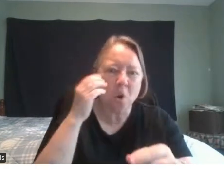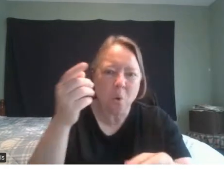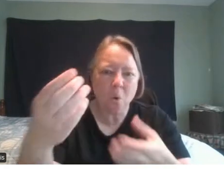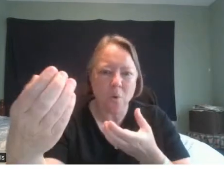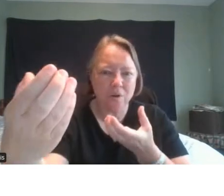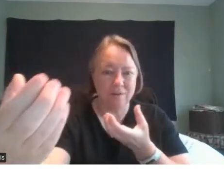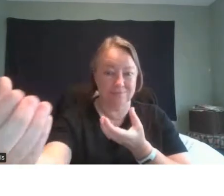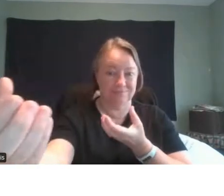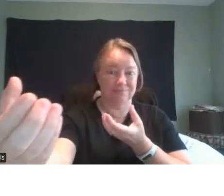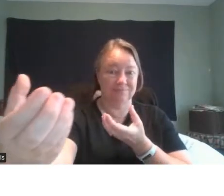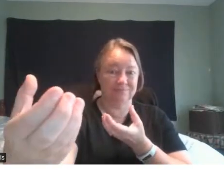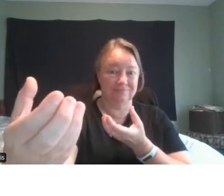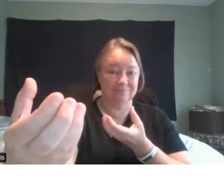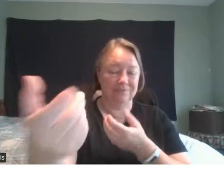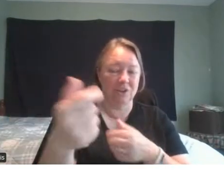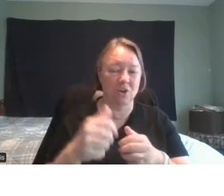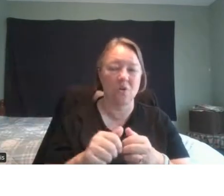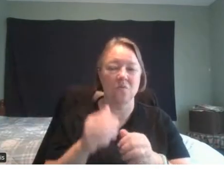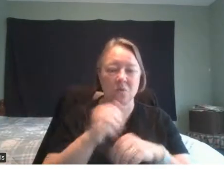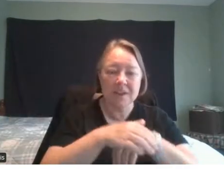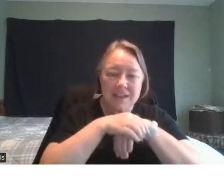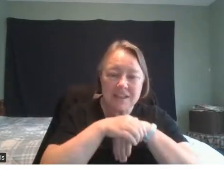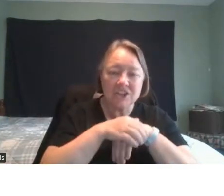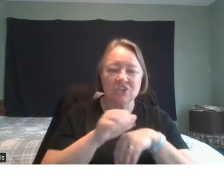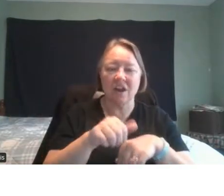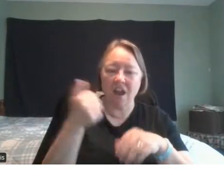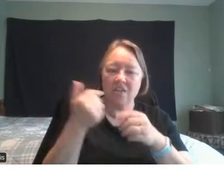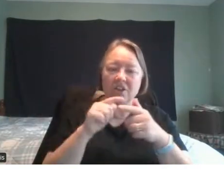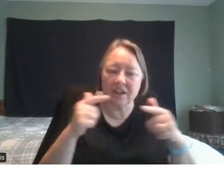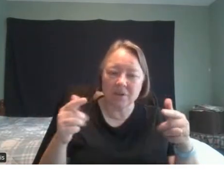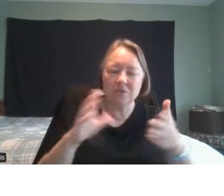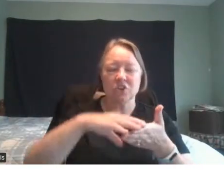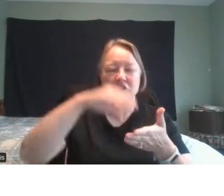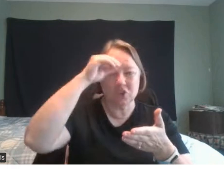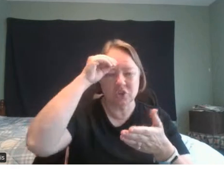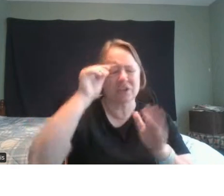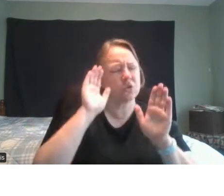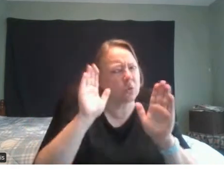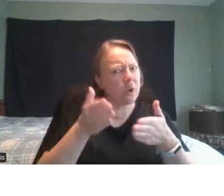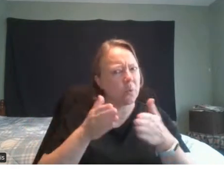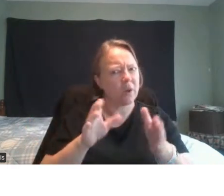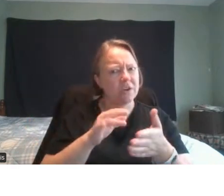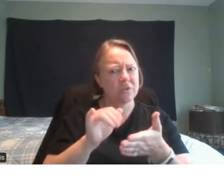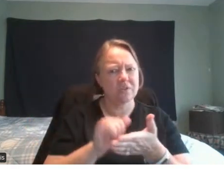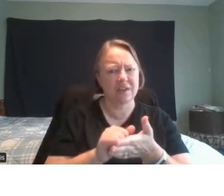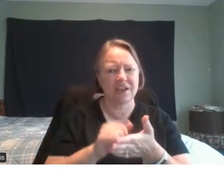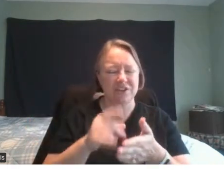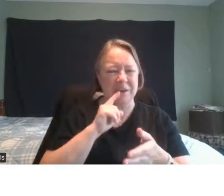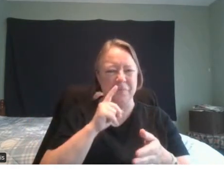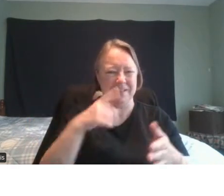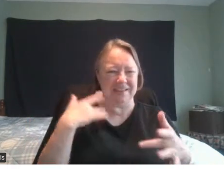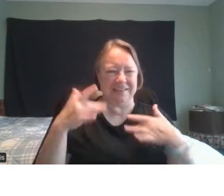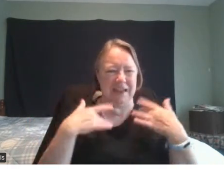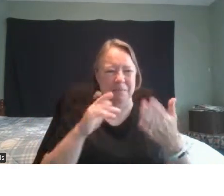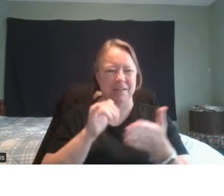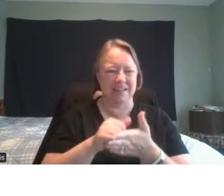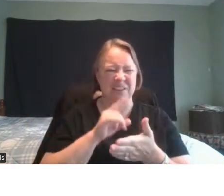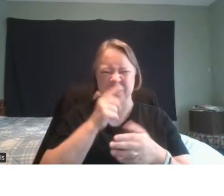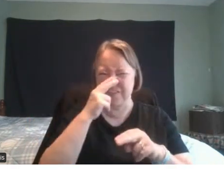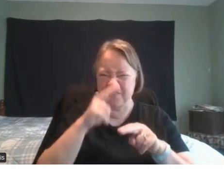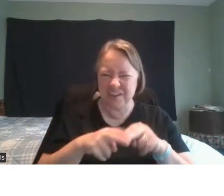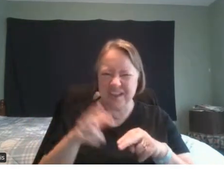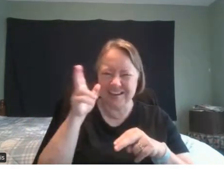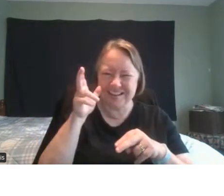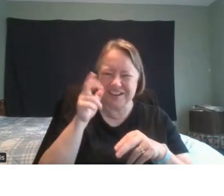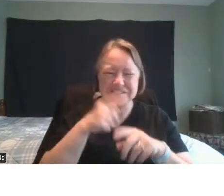English, or other language learning, it's a great way to do it. You can see I get excited about it, but it's really fun to hear all the